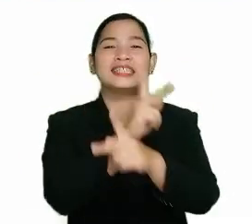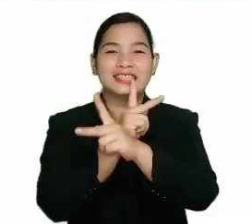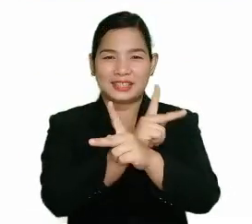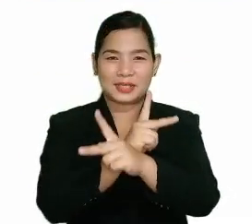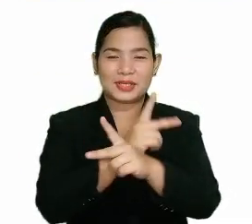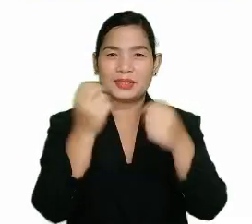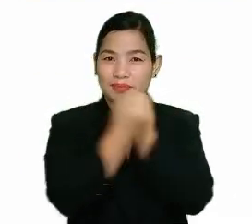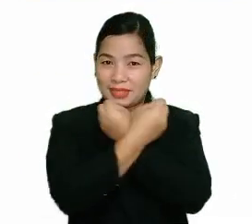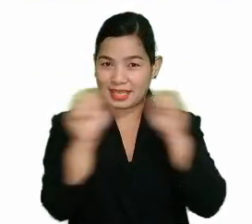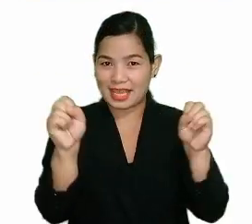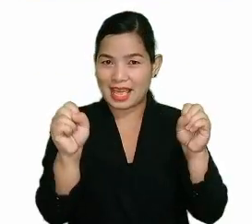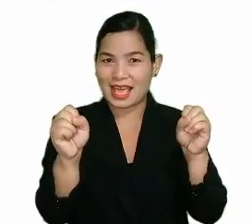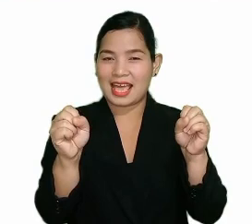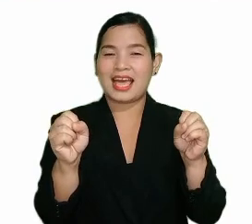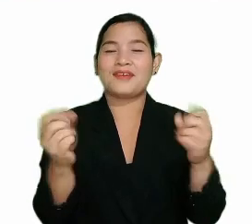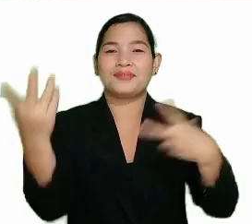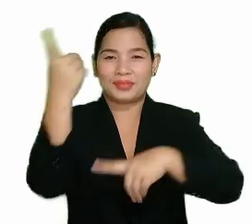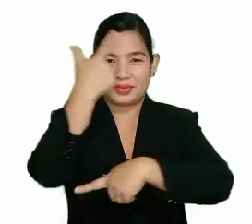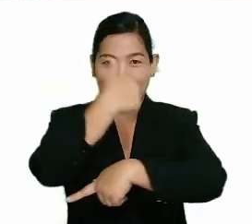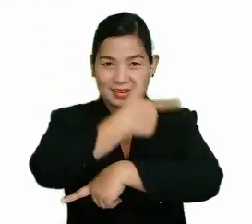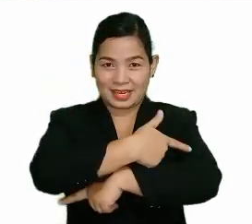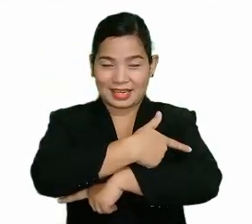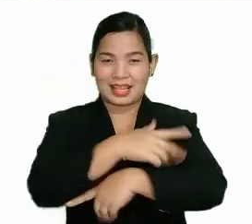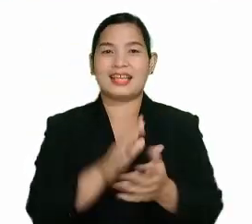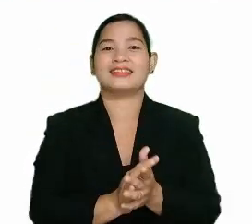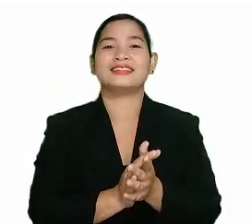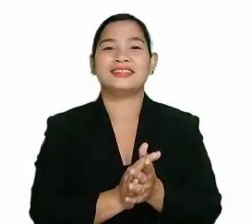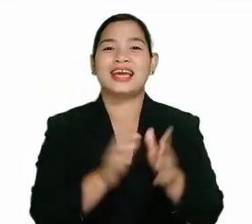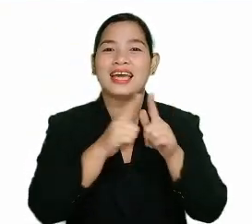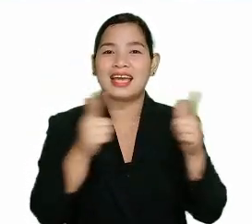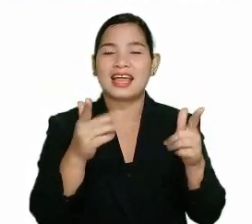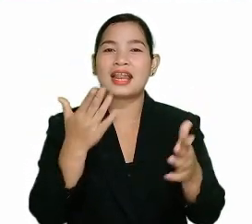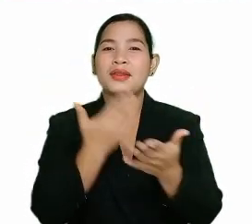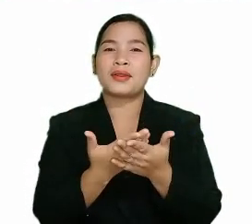safe, everyone, and have a great day ahead. Bye!